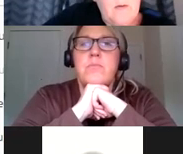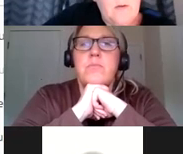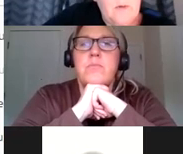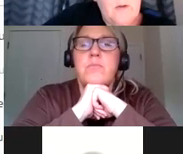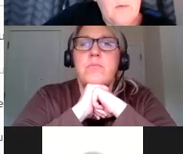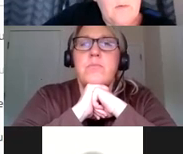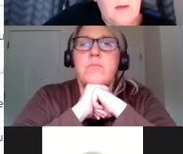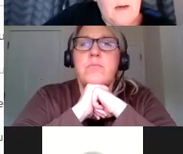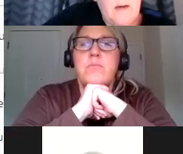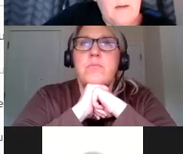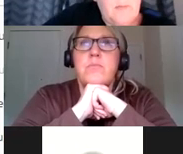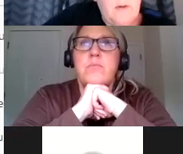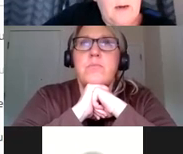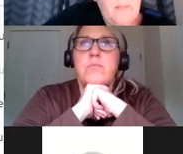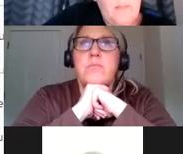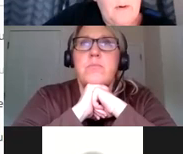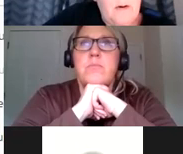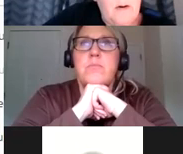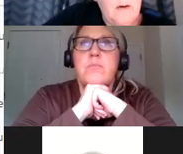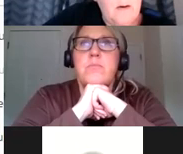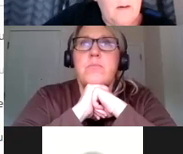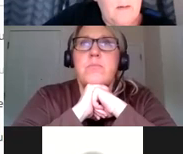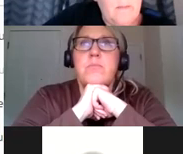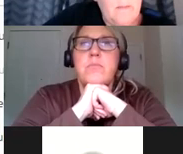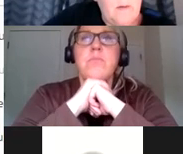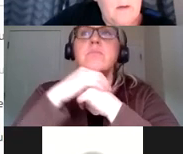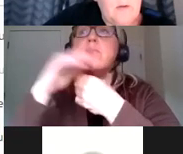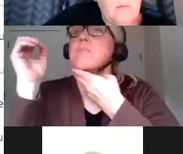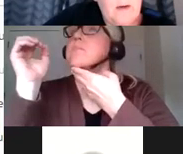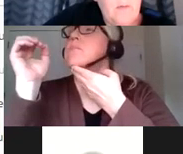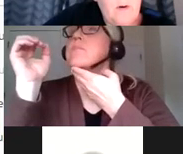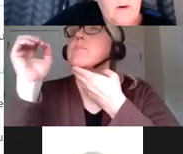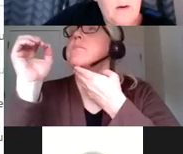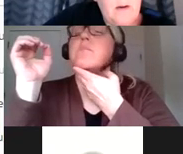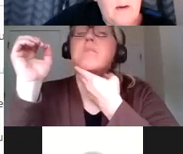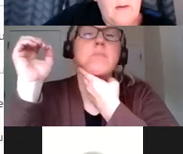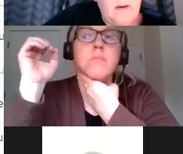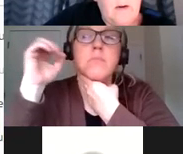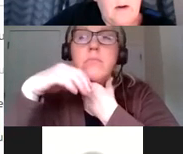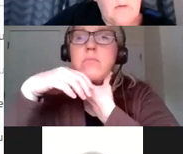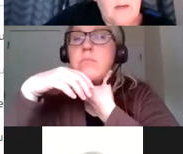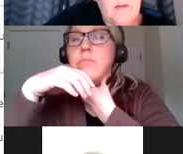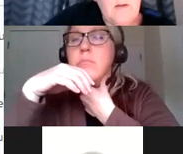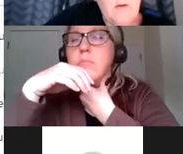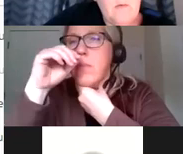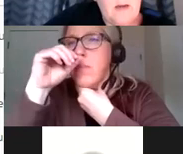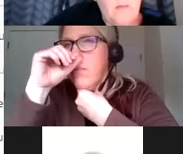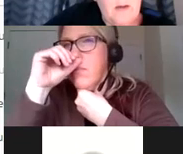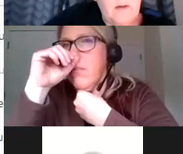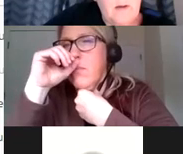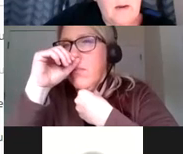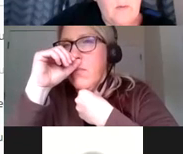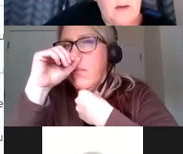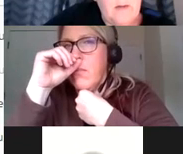The 2 issues that it's pulling up are the logical reading order and the color contrast. And those